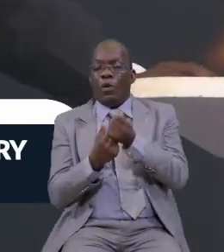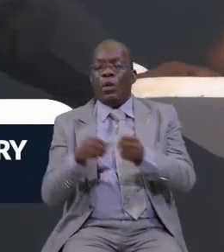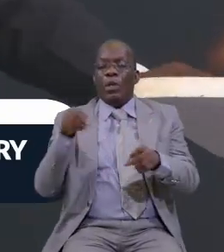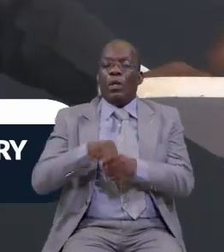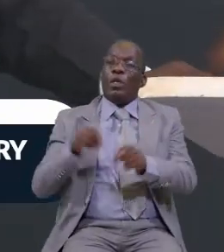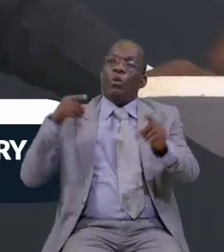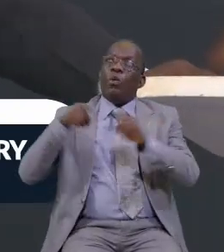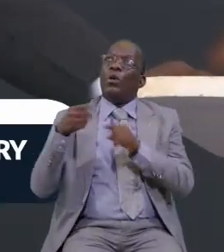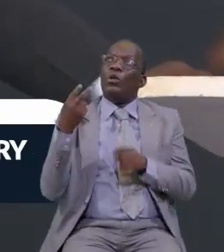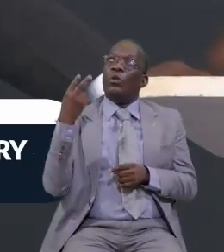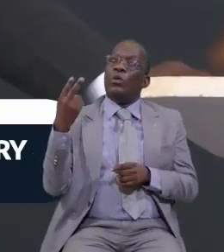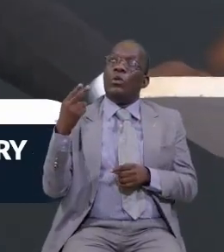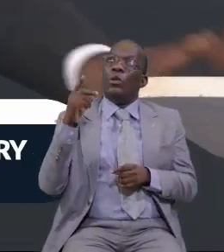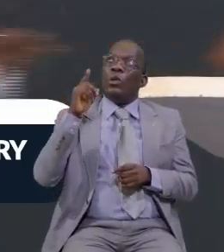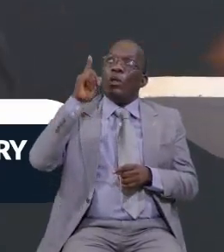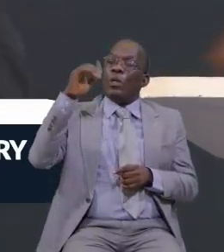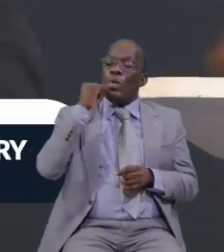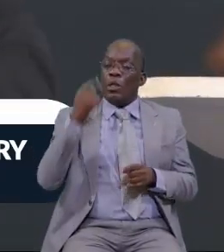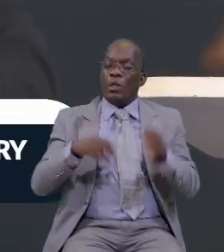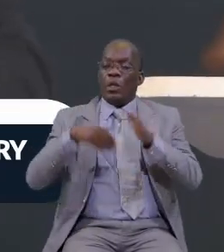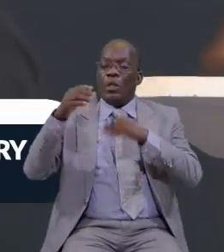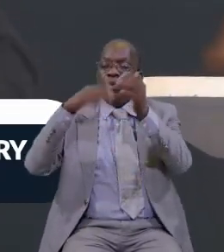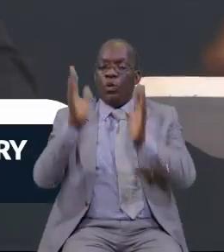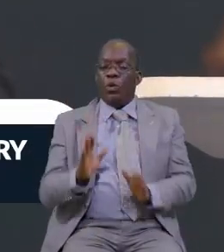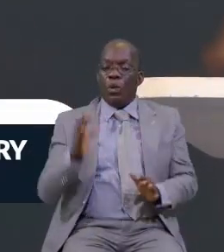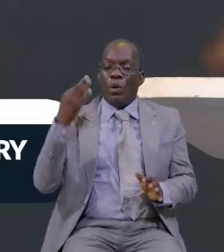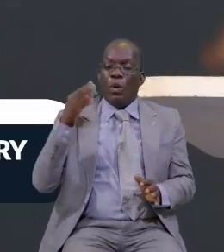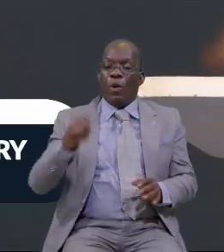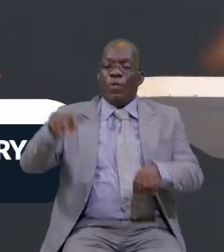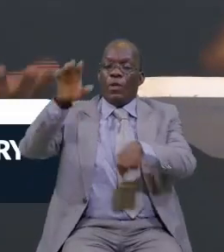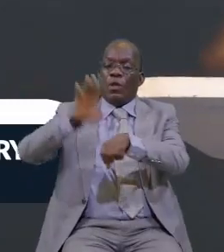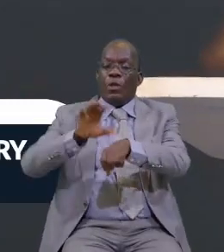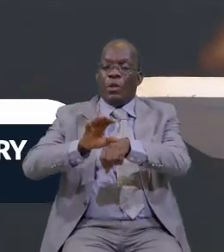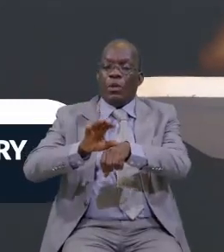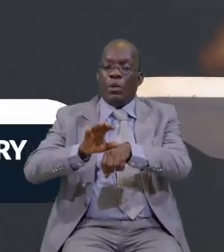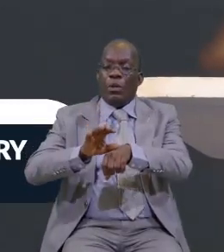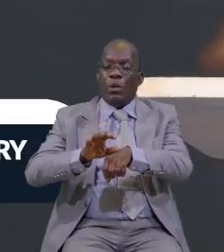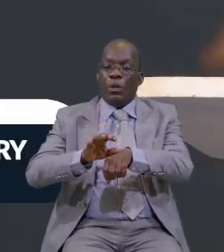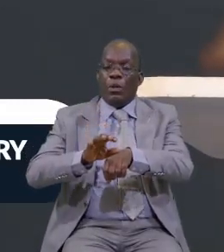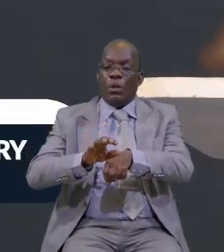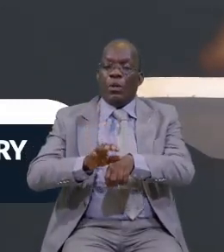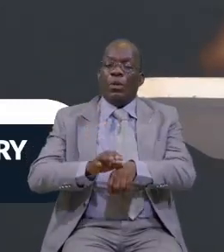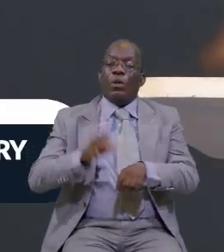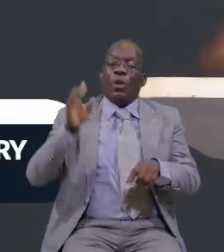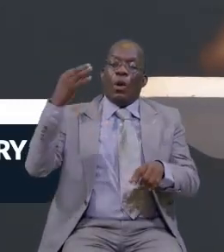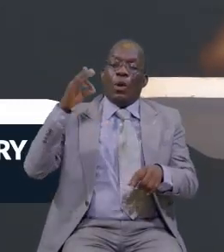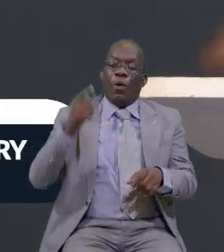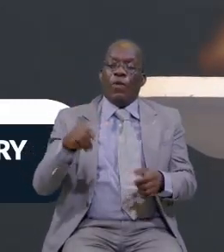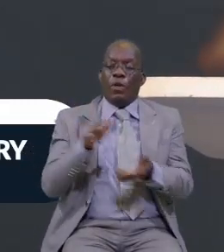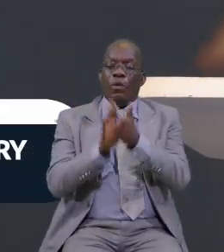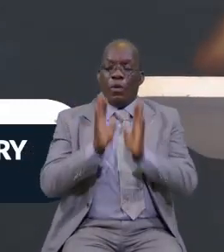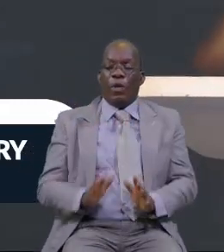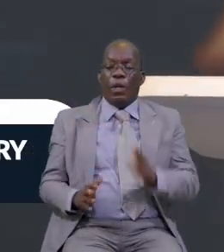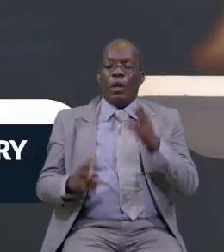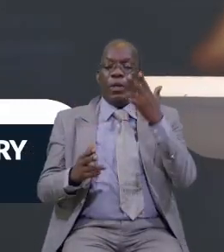he is the builder of the church of the saints. Three things we're looking